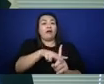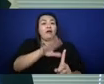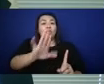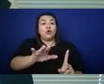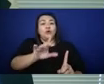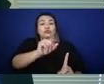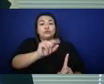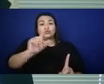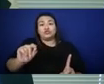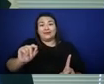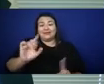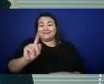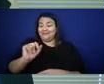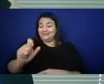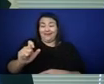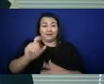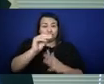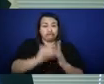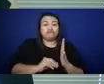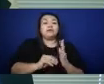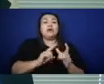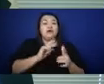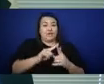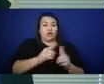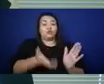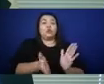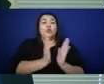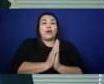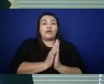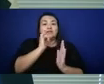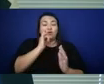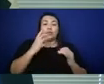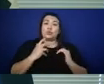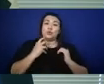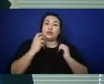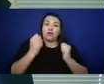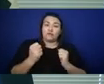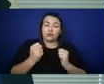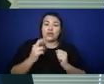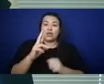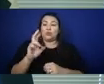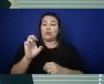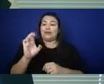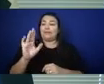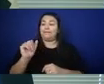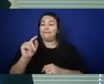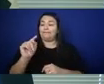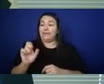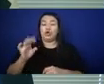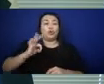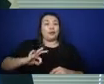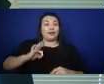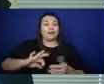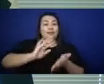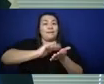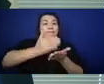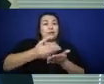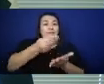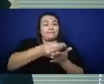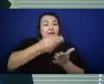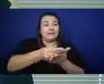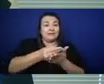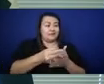direct deposit, you didn't get your first check and you're not quickly getting this check, when you file your 2020 taxes, as I mentioned